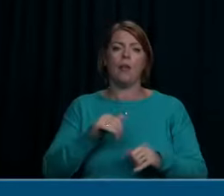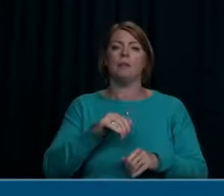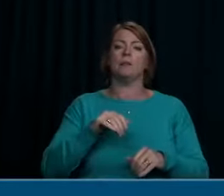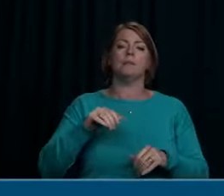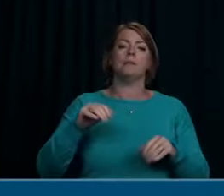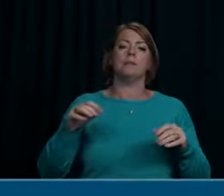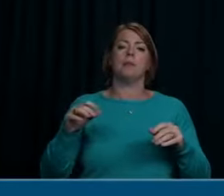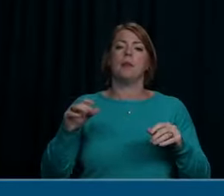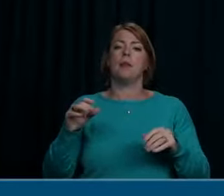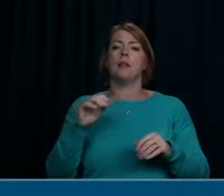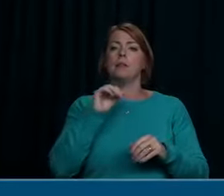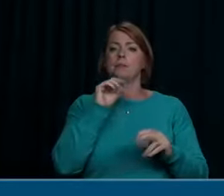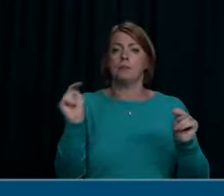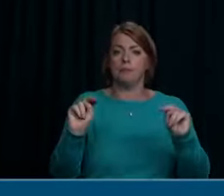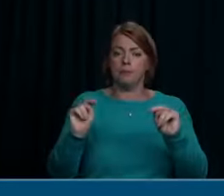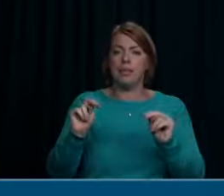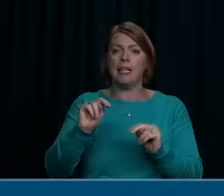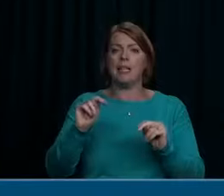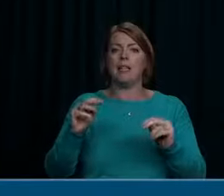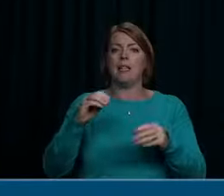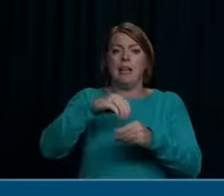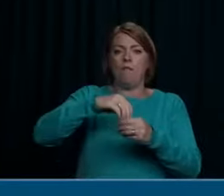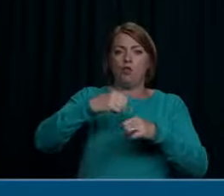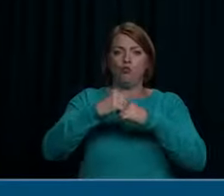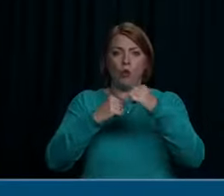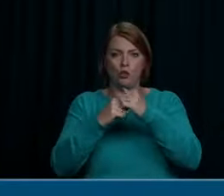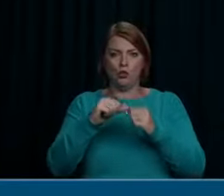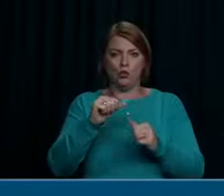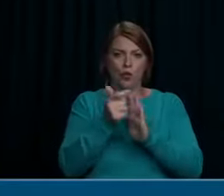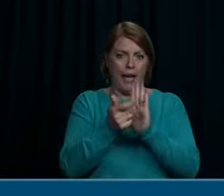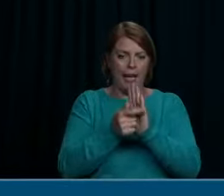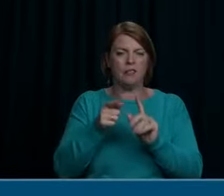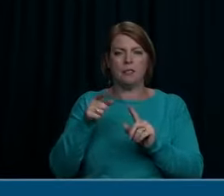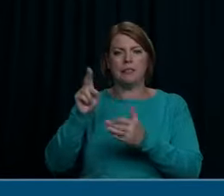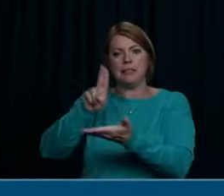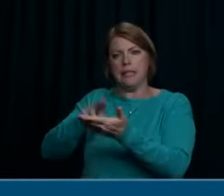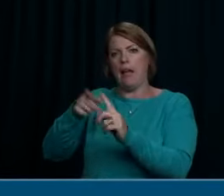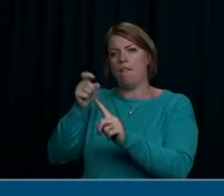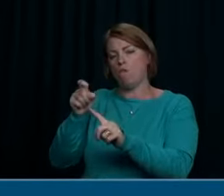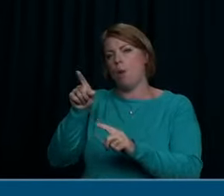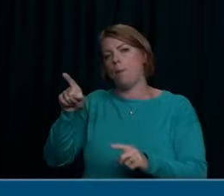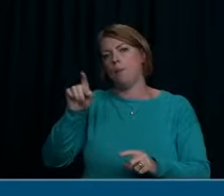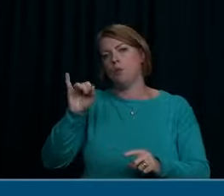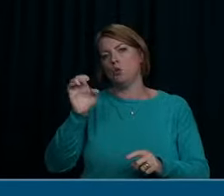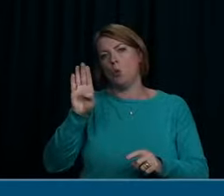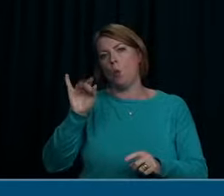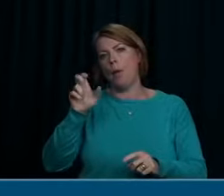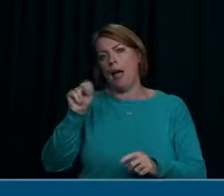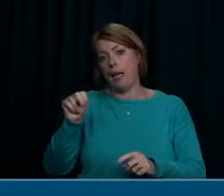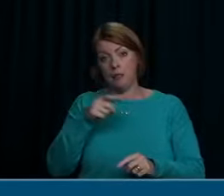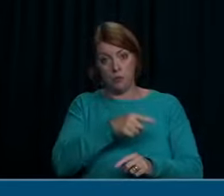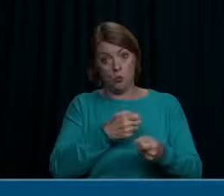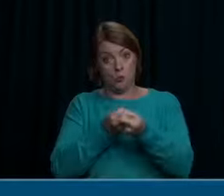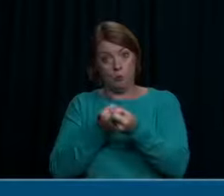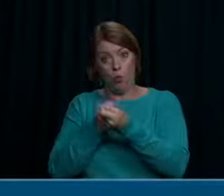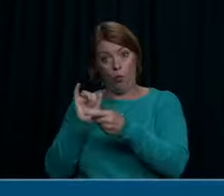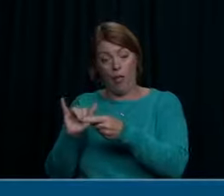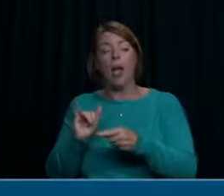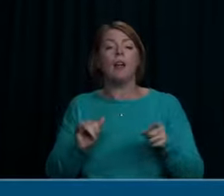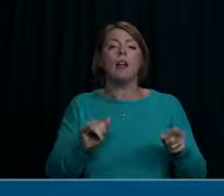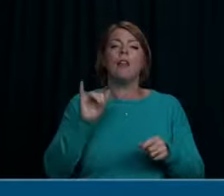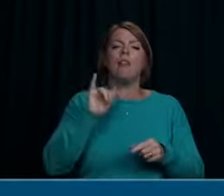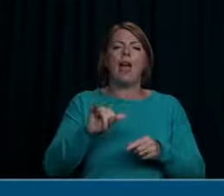was passed in 2021 and signed into law by Joe Biden. Would you have voted in favor of that? I think infrastructure, and I would have to go back